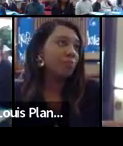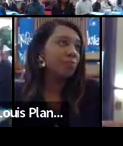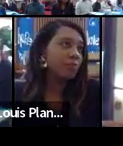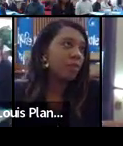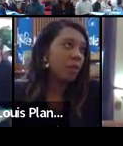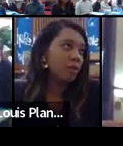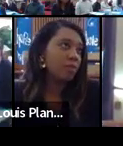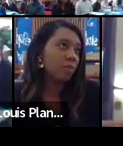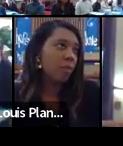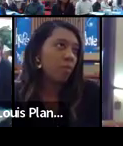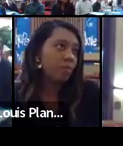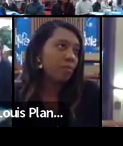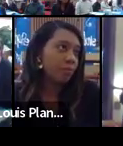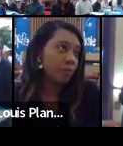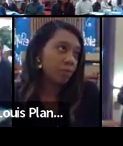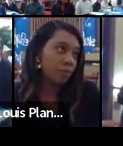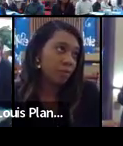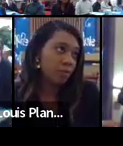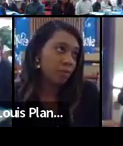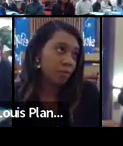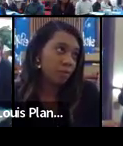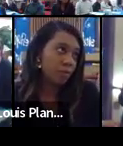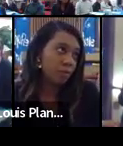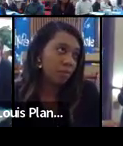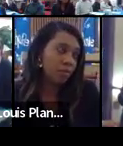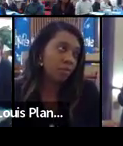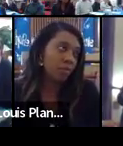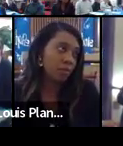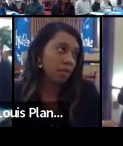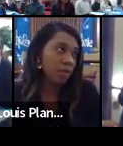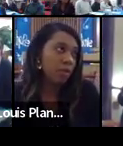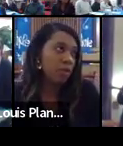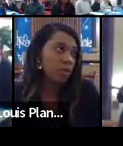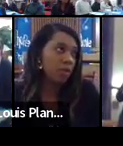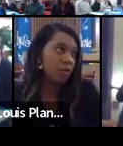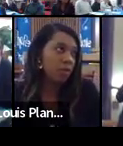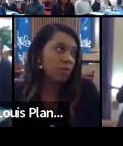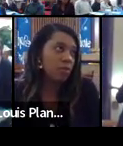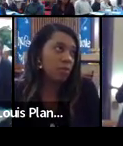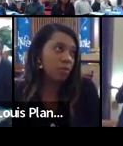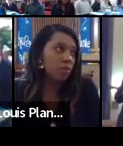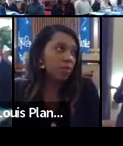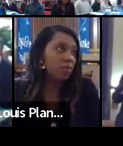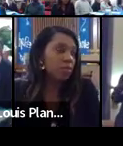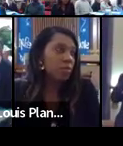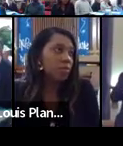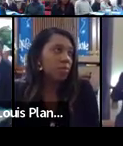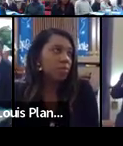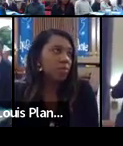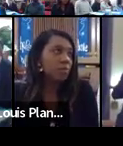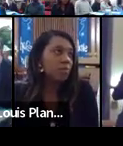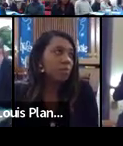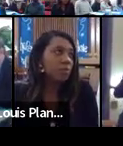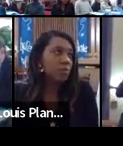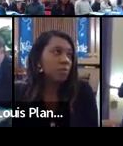And I'm worried about funding. Let me just say this. I'm old enough to remember when we were promised